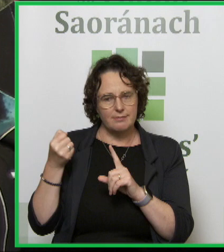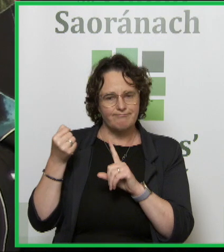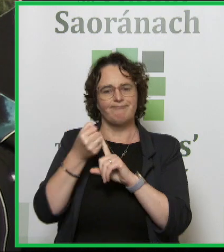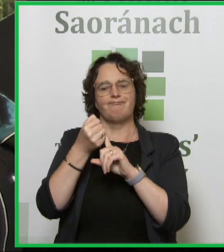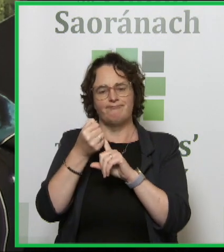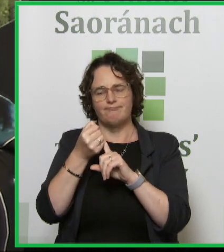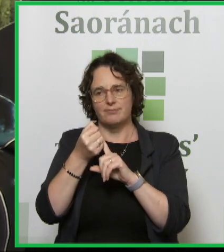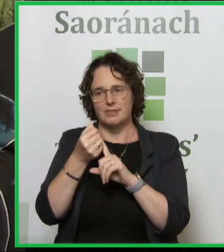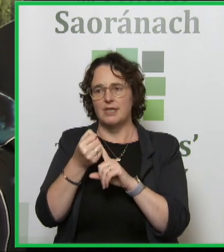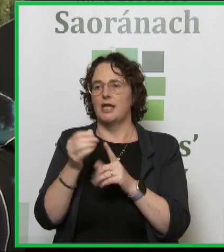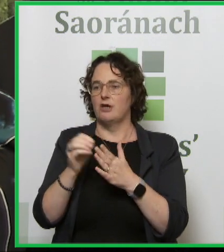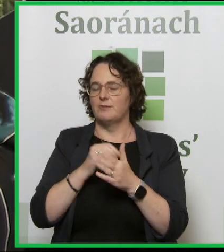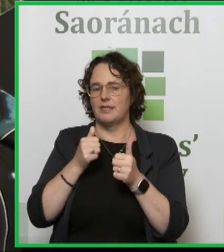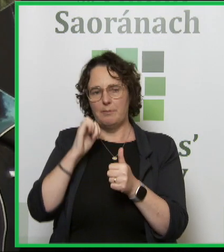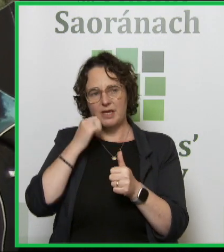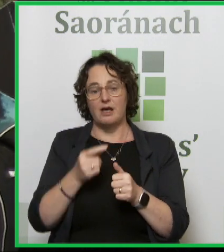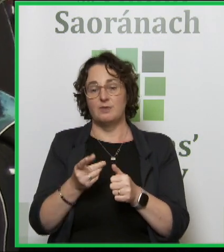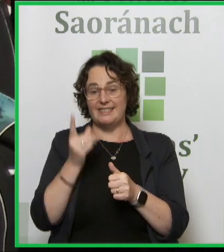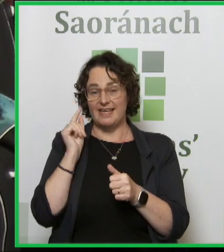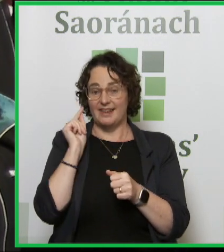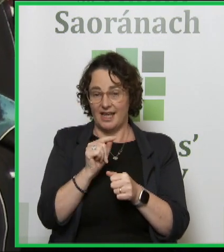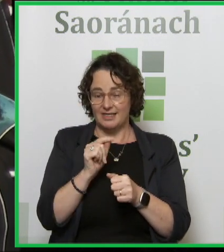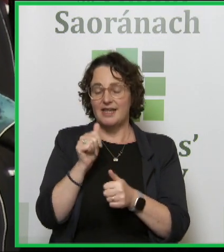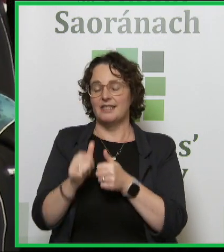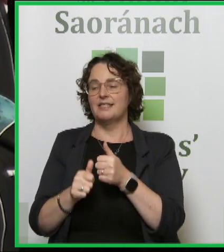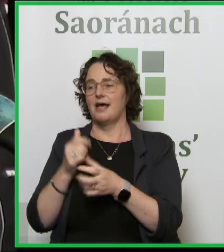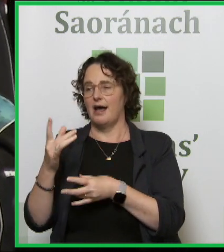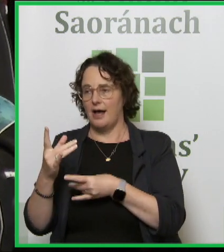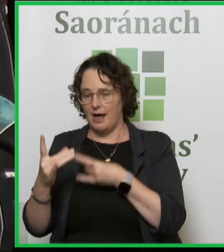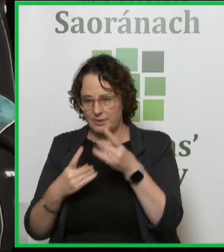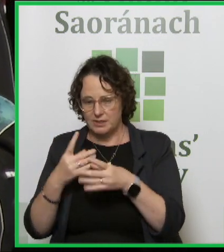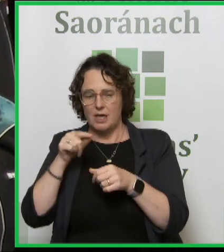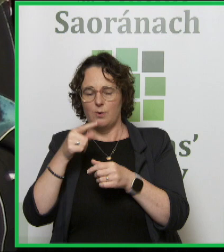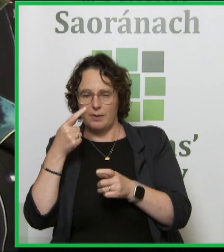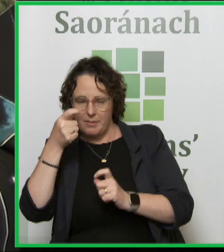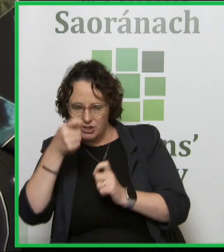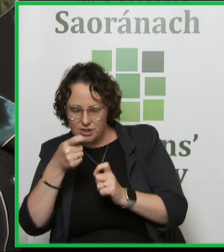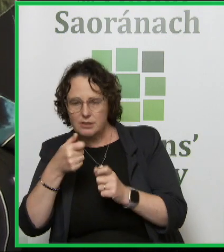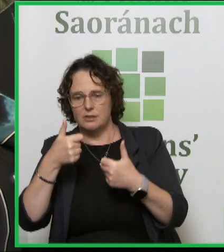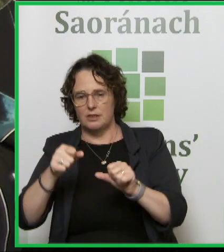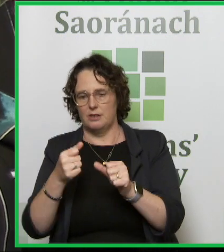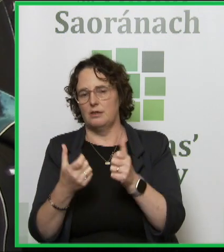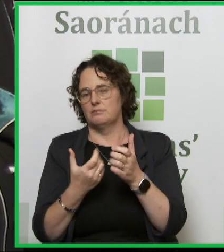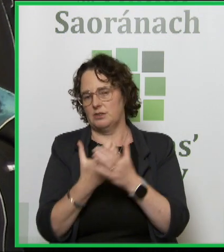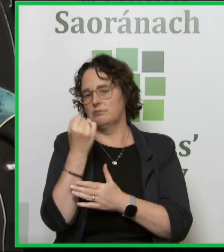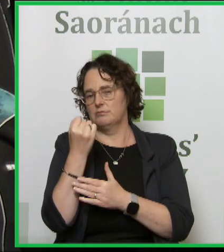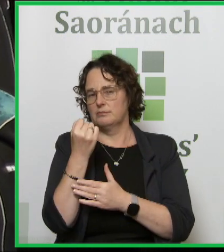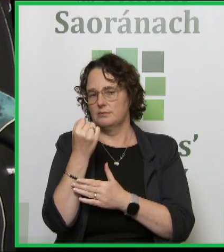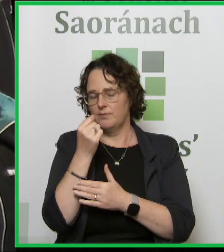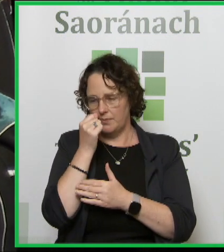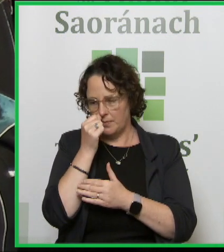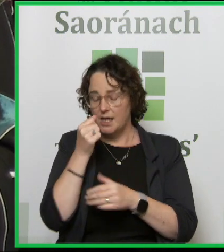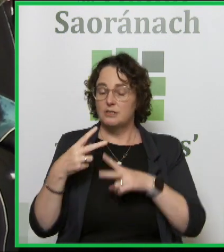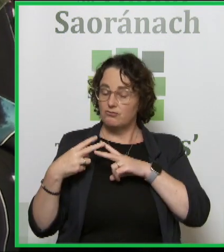afterwards, as a result of that action, this happened, we measured it, and it worked. So impact, research